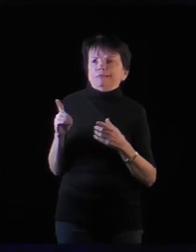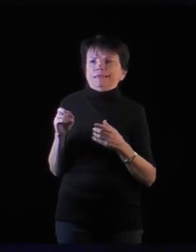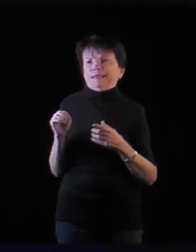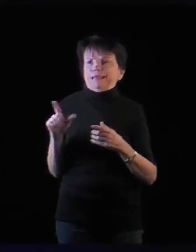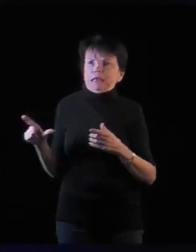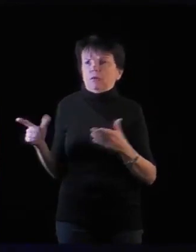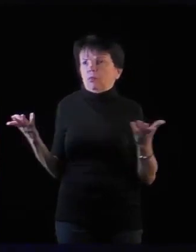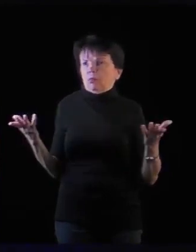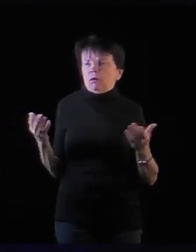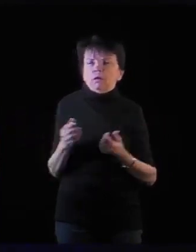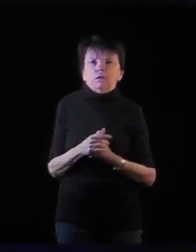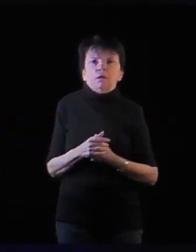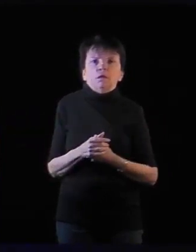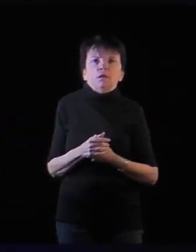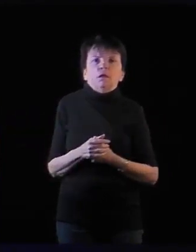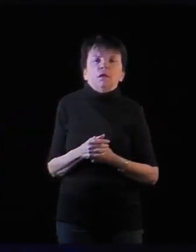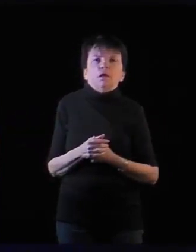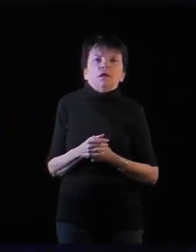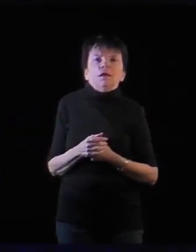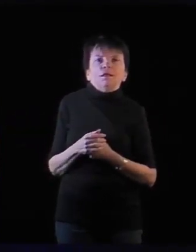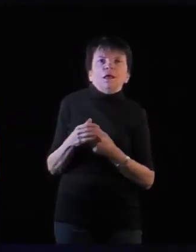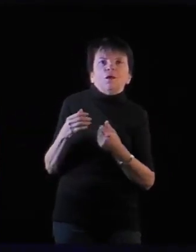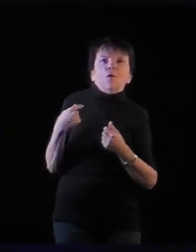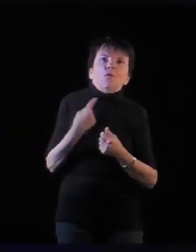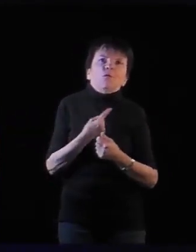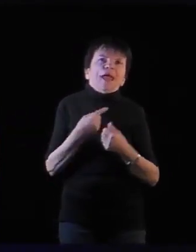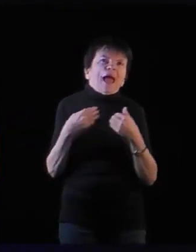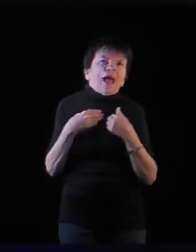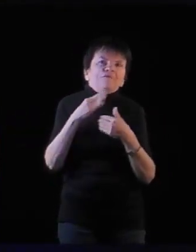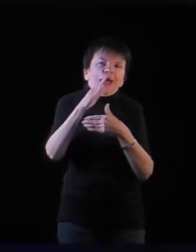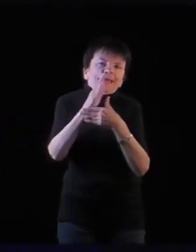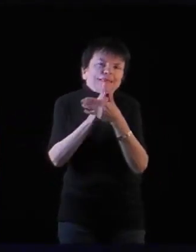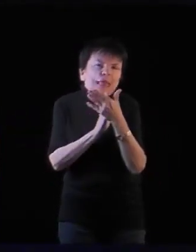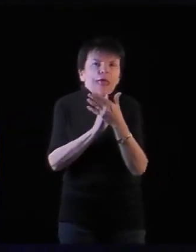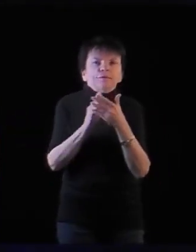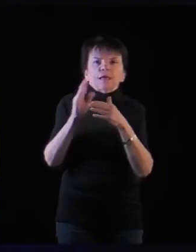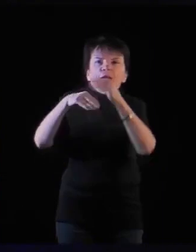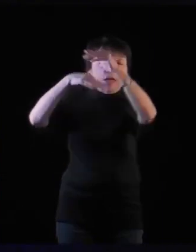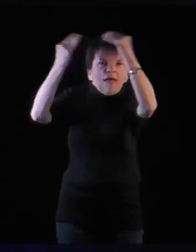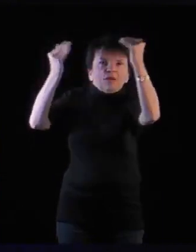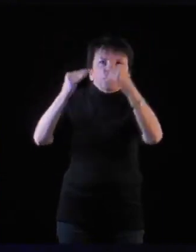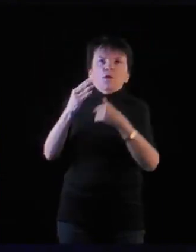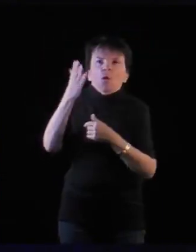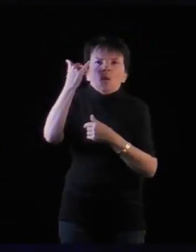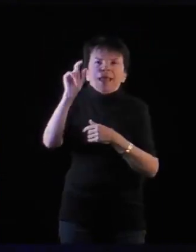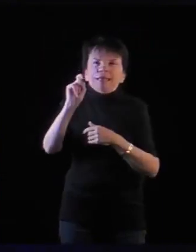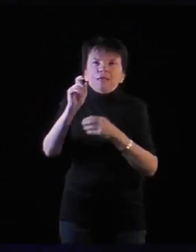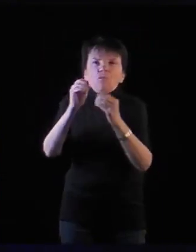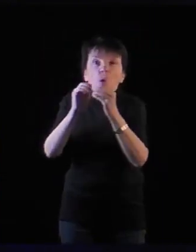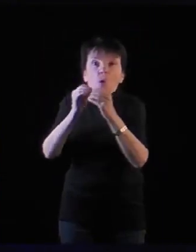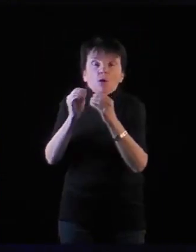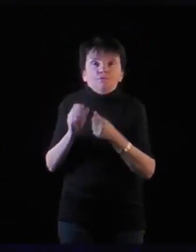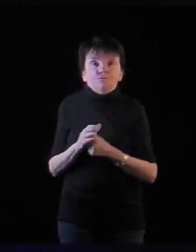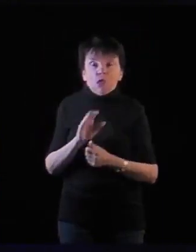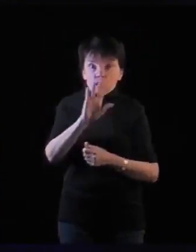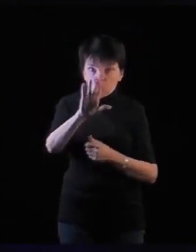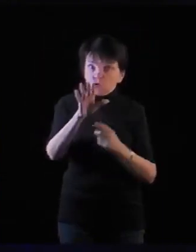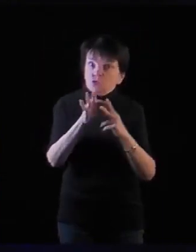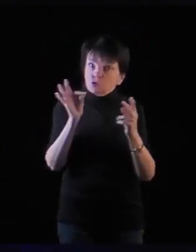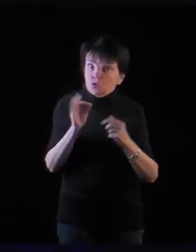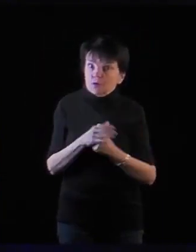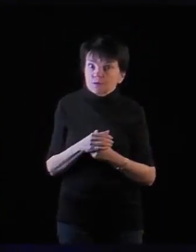bring more of a slice of heaven, more of the kingdom our way. It's your choice. It's